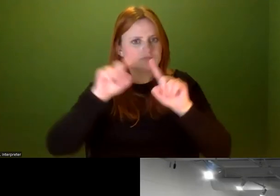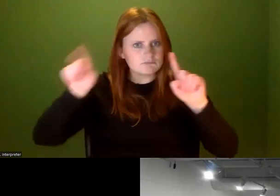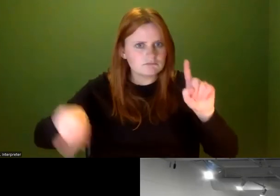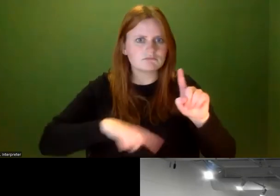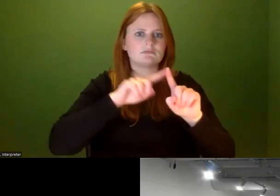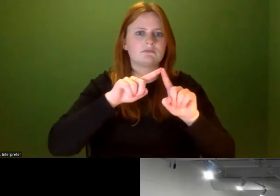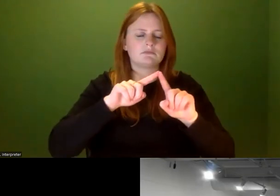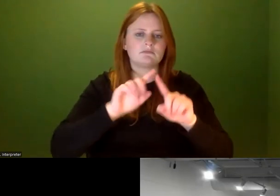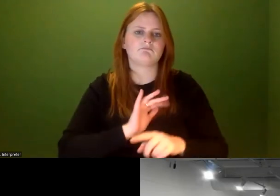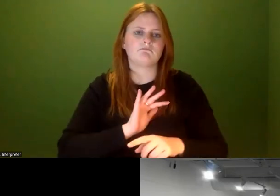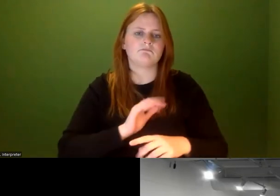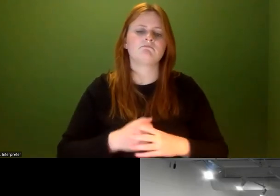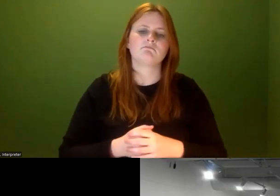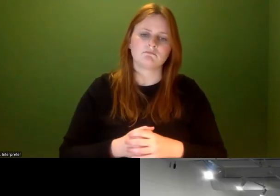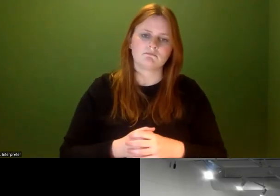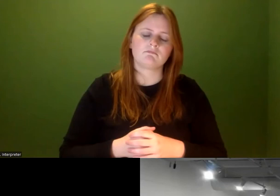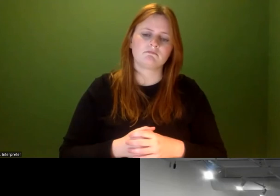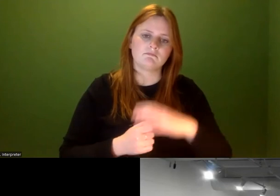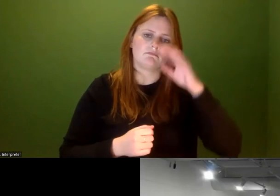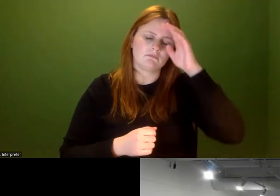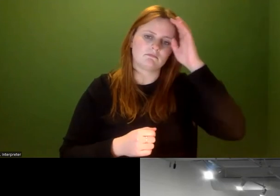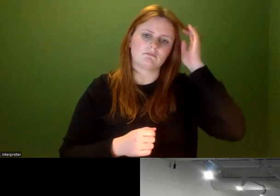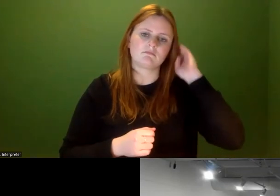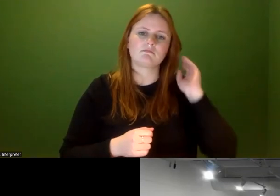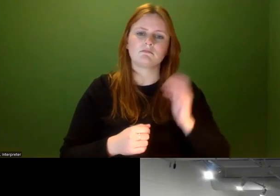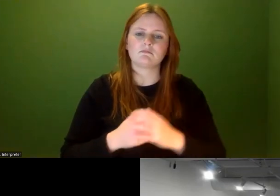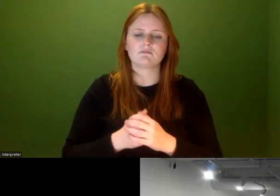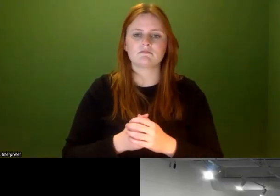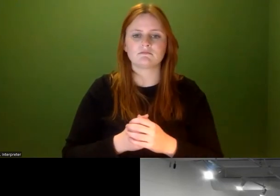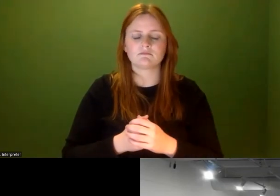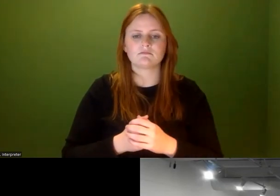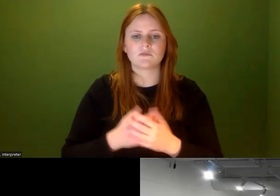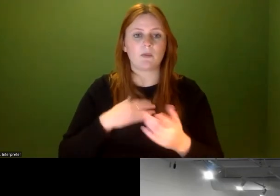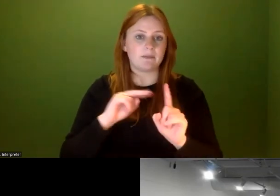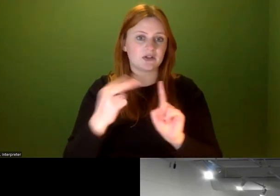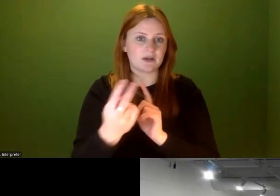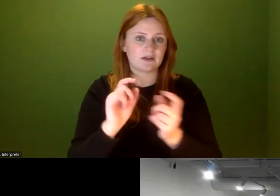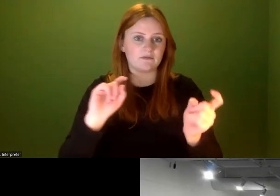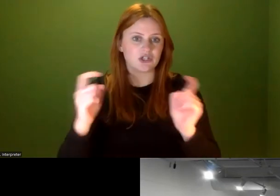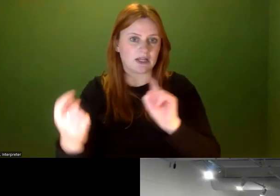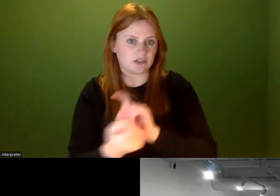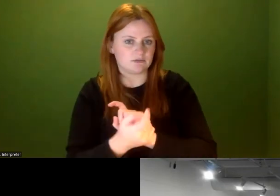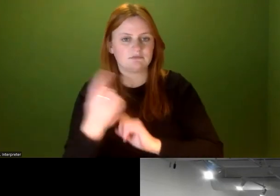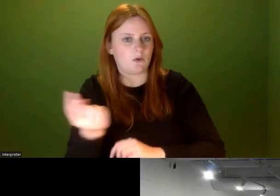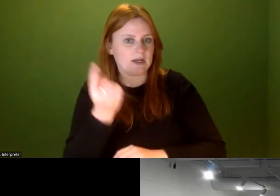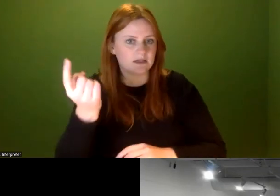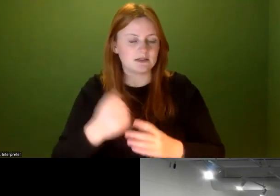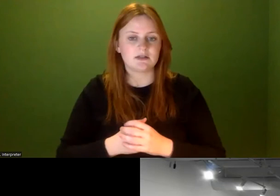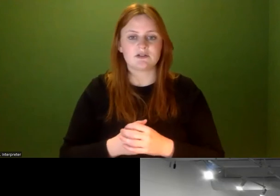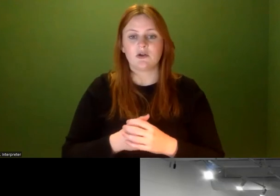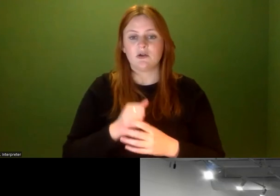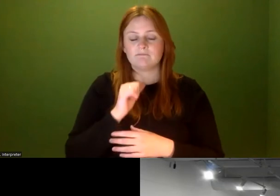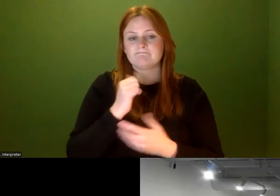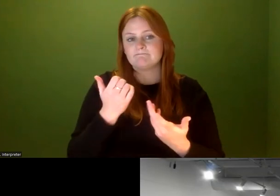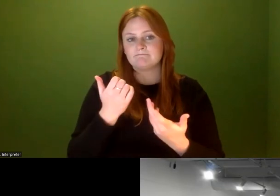of come in and out of view, I'll say. And, you know, so I don't write anything